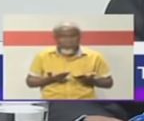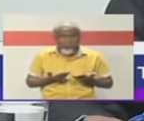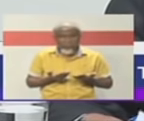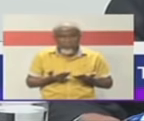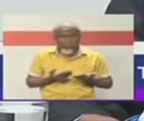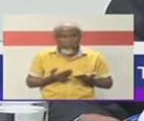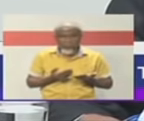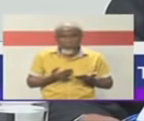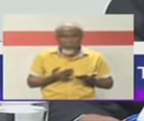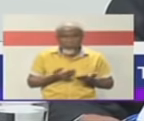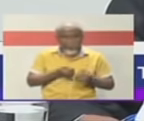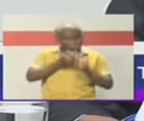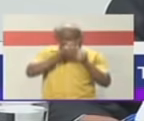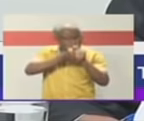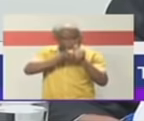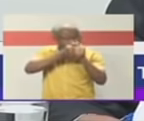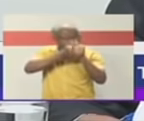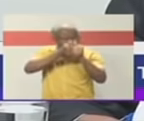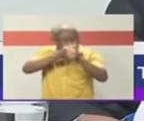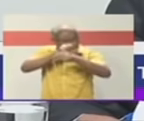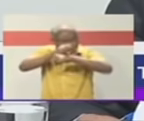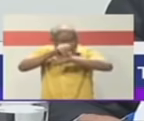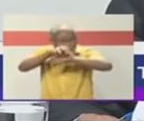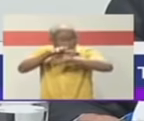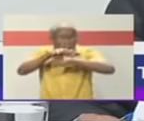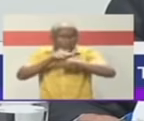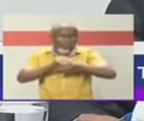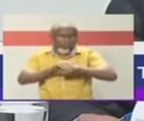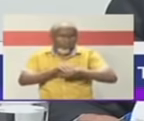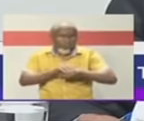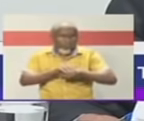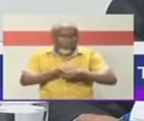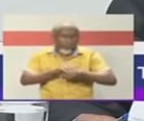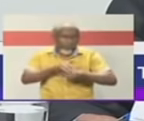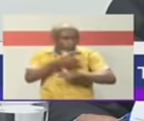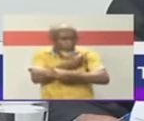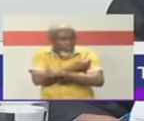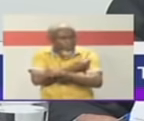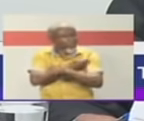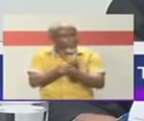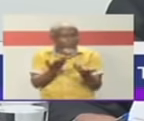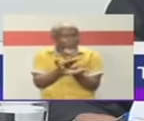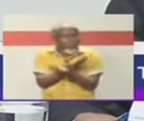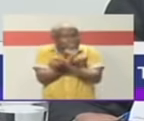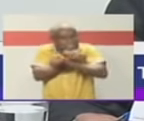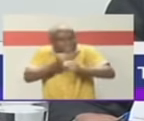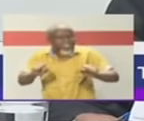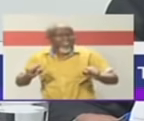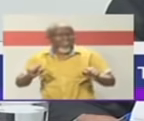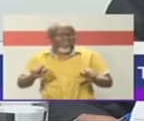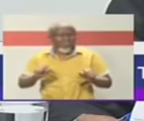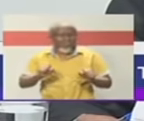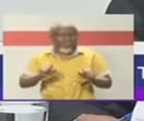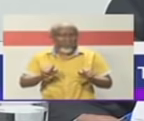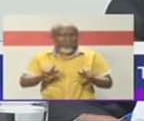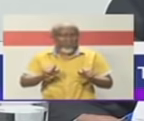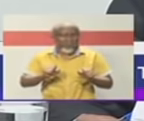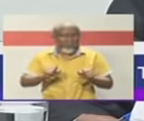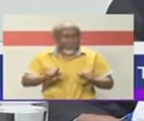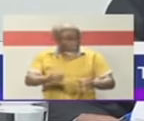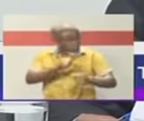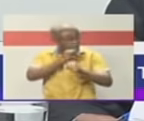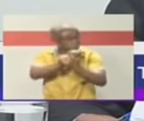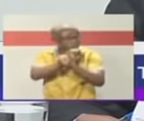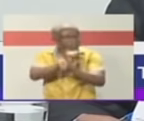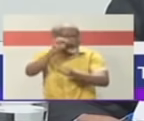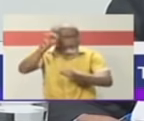follow the advice. Vaccines are safe, vaccines are effective, and they can save your life and